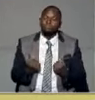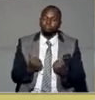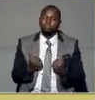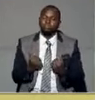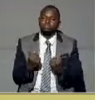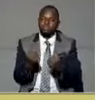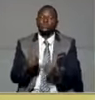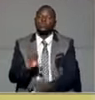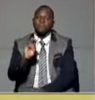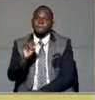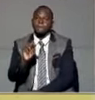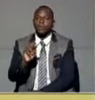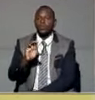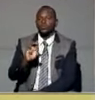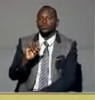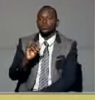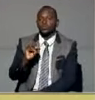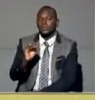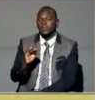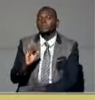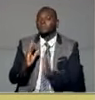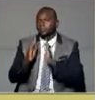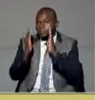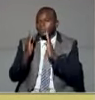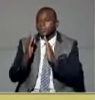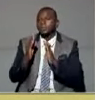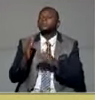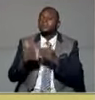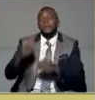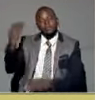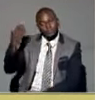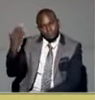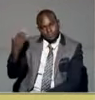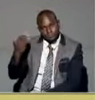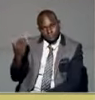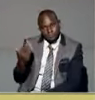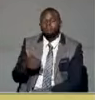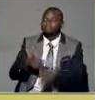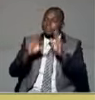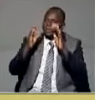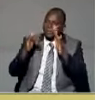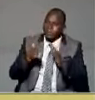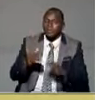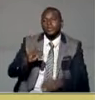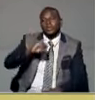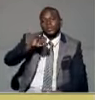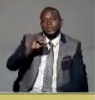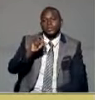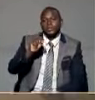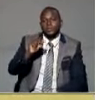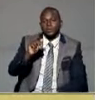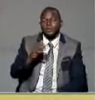to Mucheweni in Kitgum Diocese. And I will be there, as usual, to preside over the commemoration service,